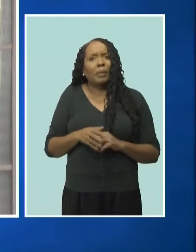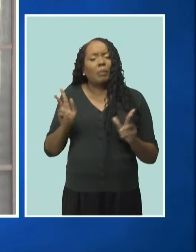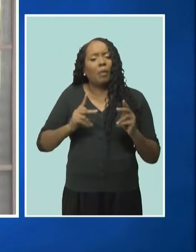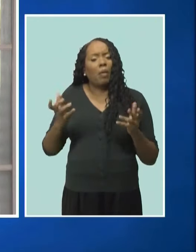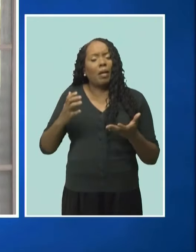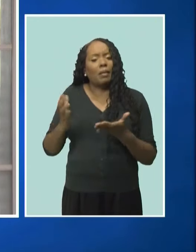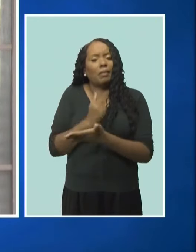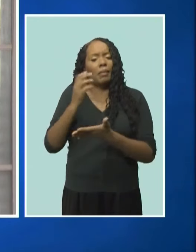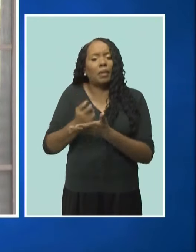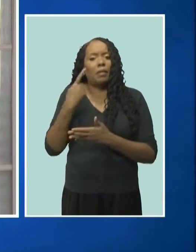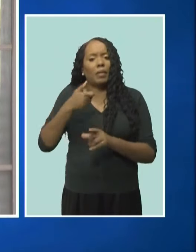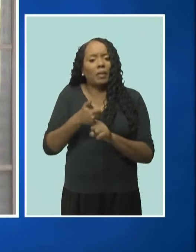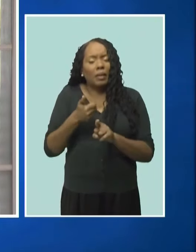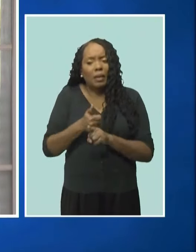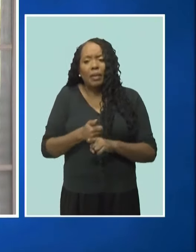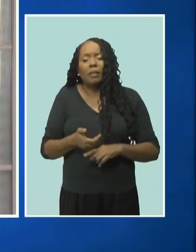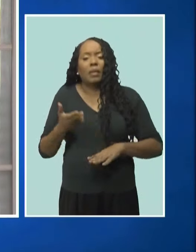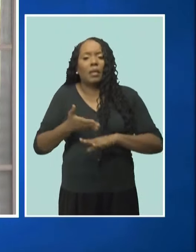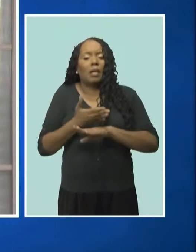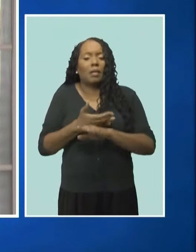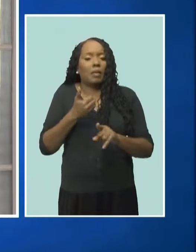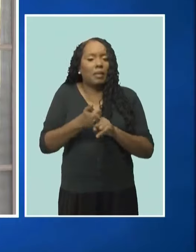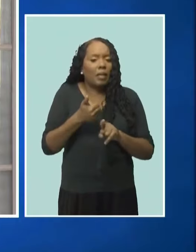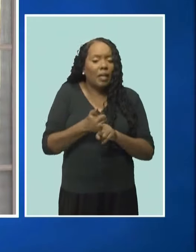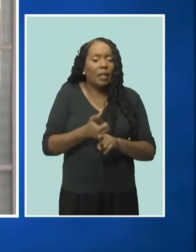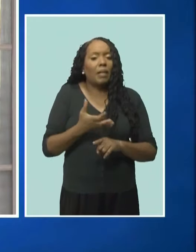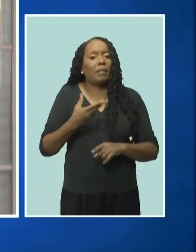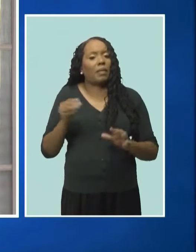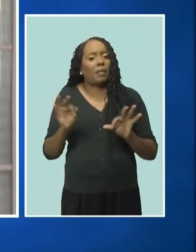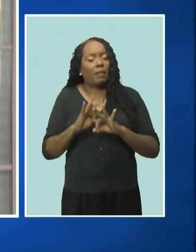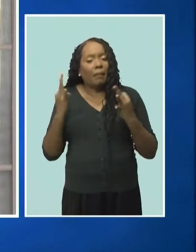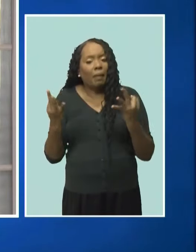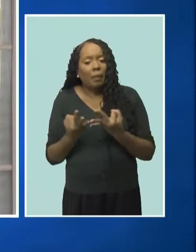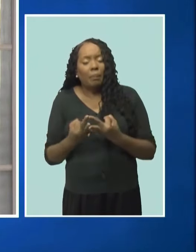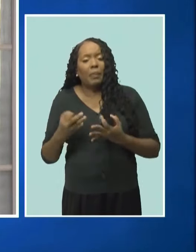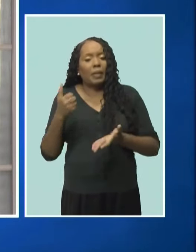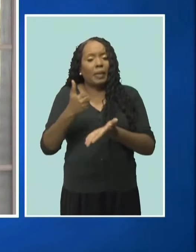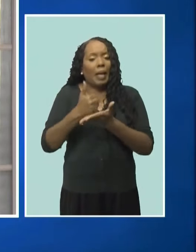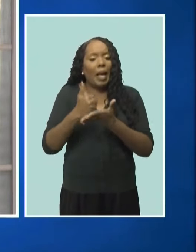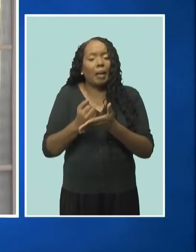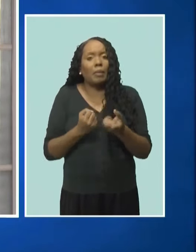themselves, their families, and their communities. And I have